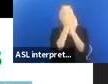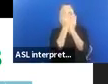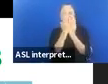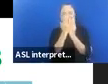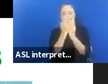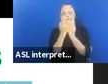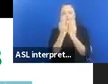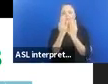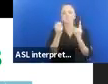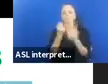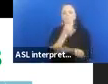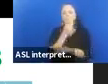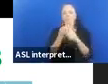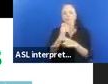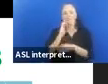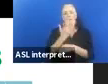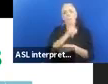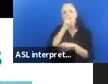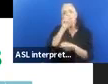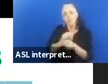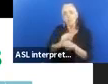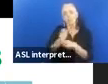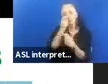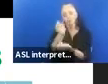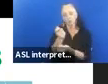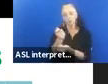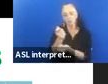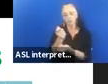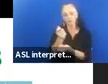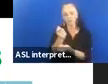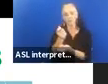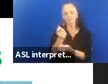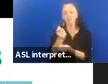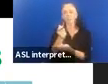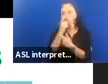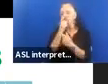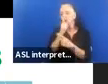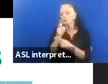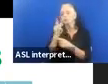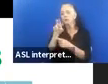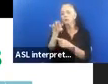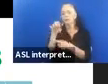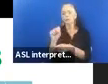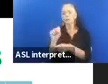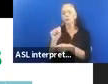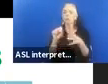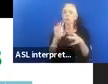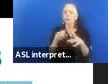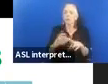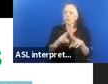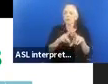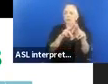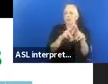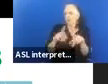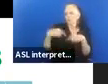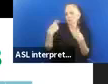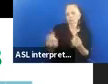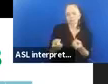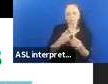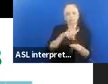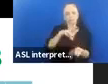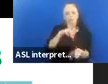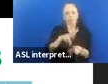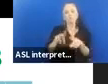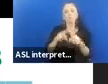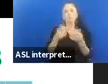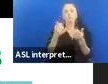the biggest shifts that we see, or accelerations that we see happen. This, of course, has been happening for a long time,